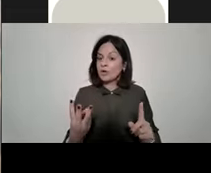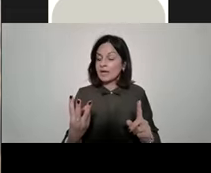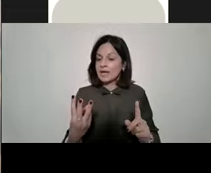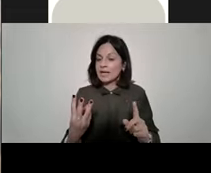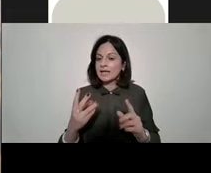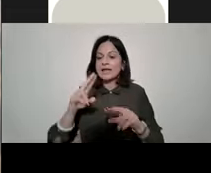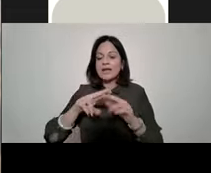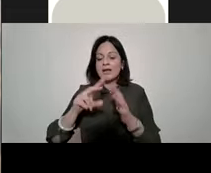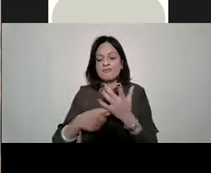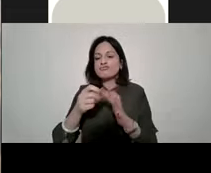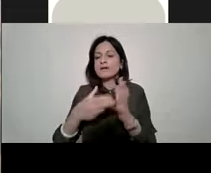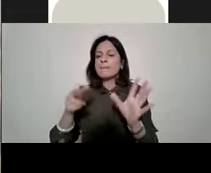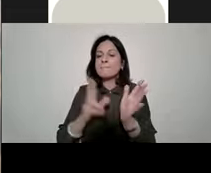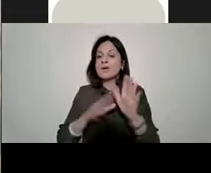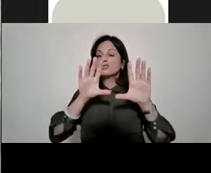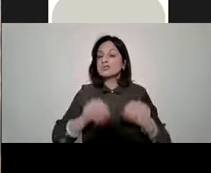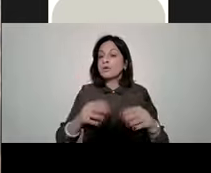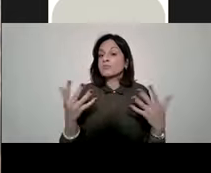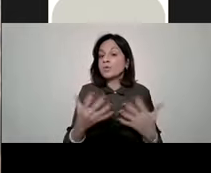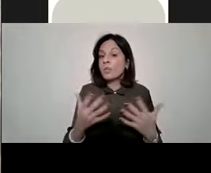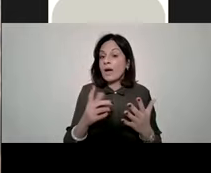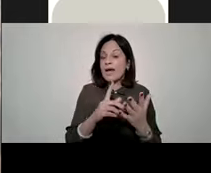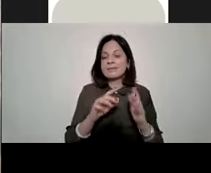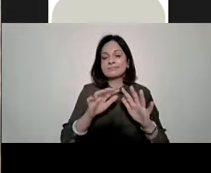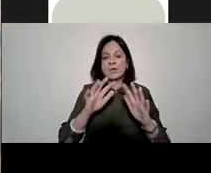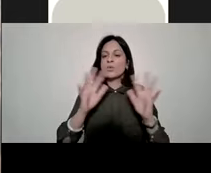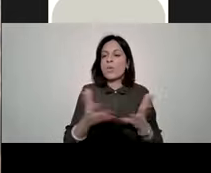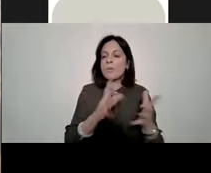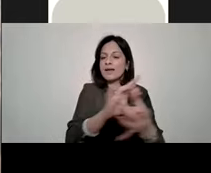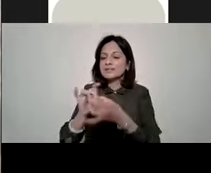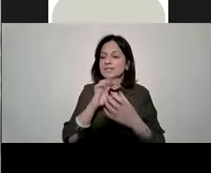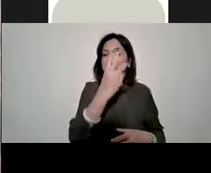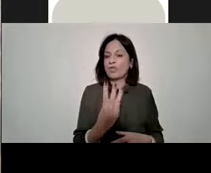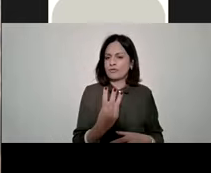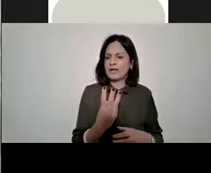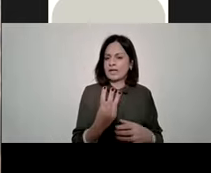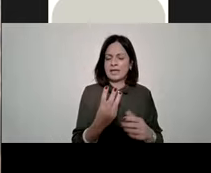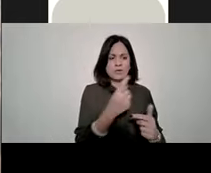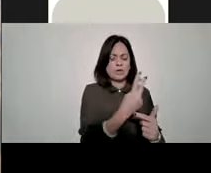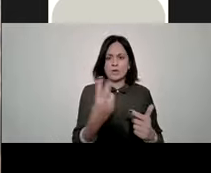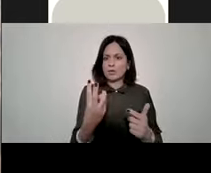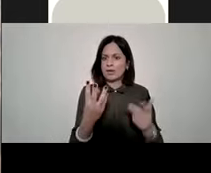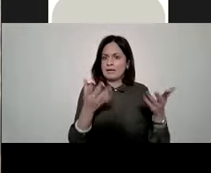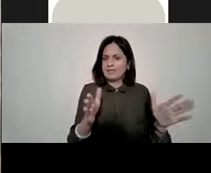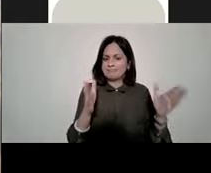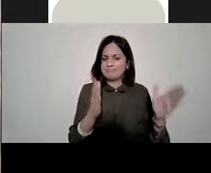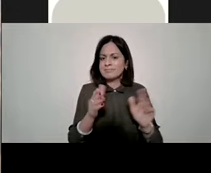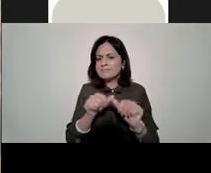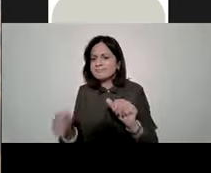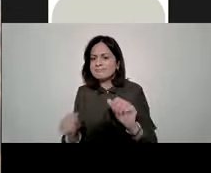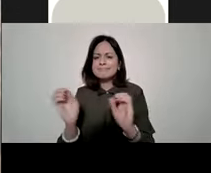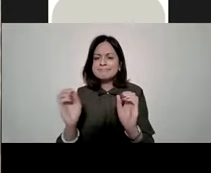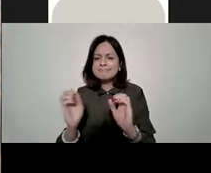Friedman stops with globalization 3. But of course, we all know that we're on the cusp of or even started into